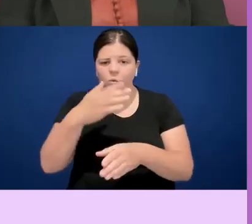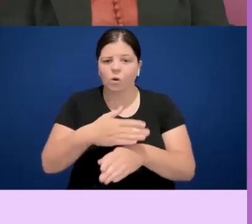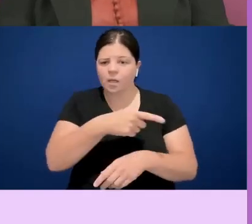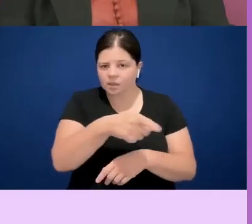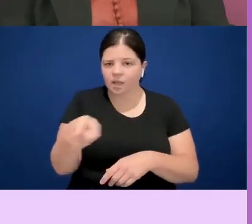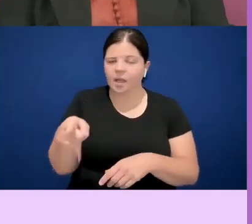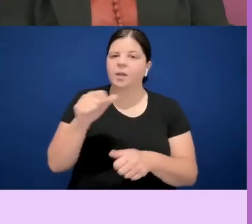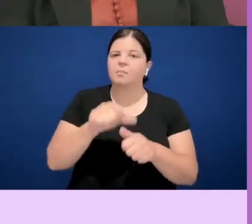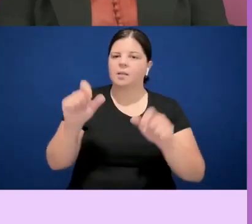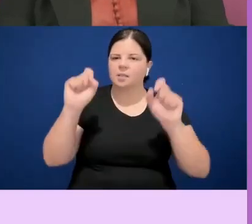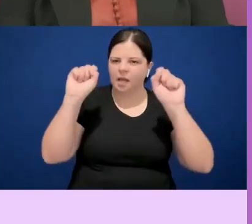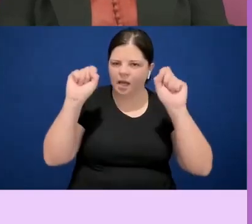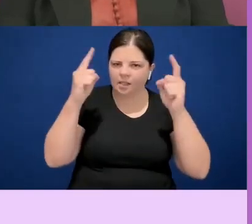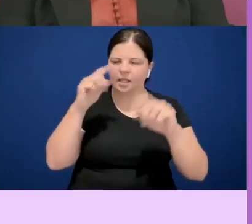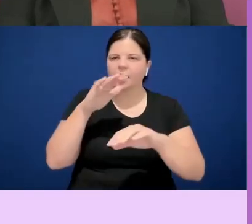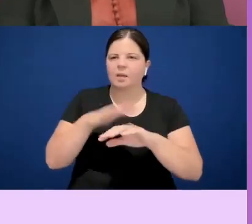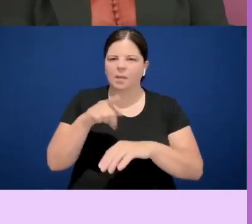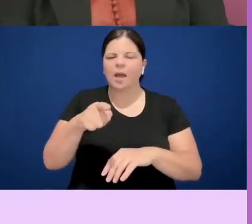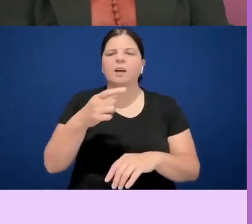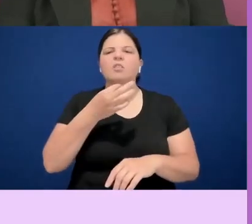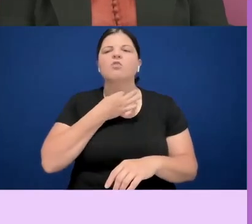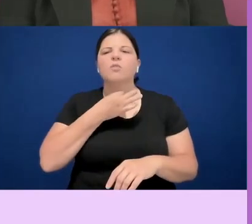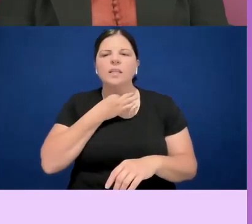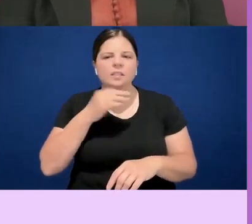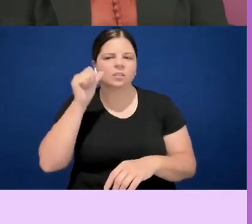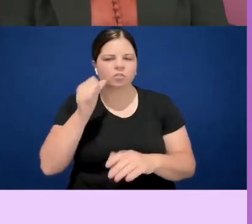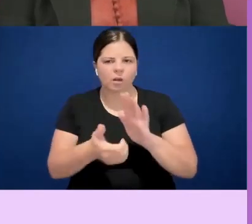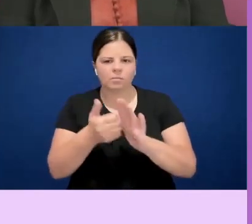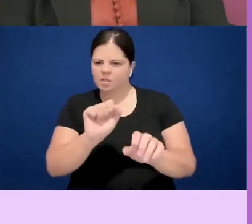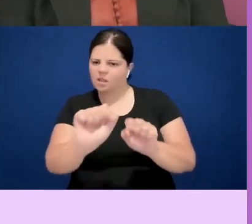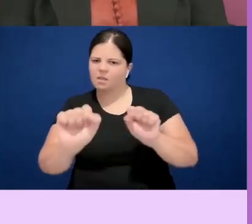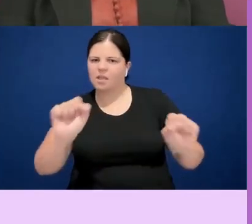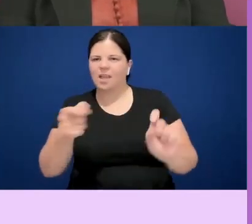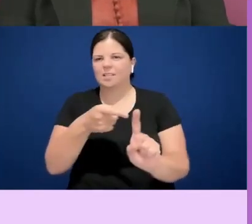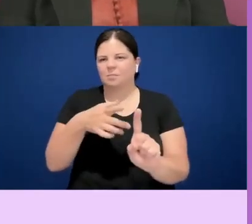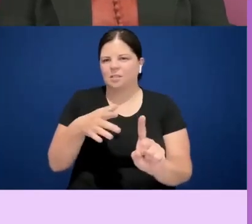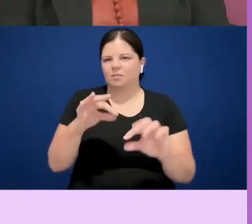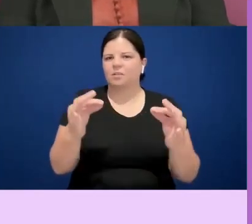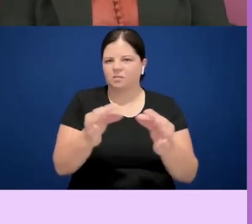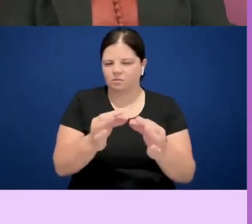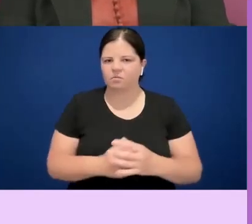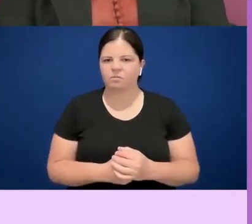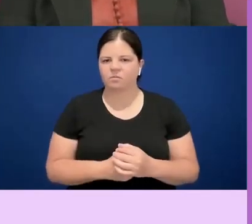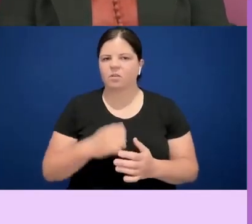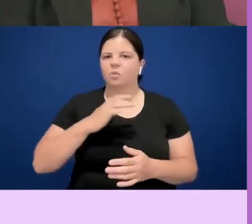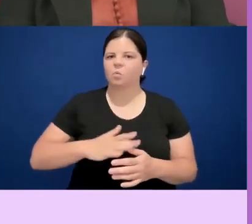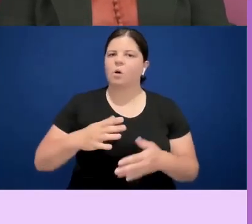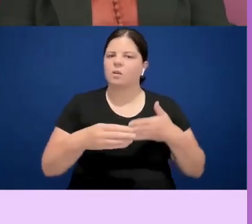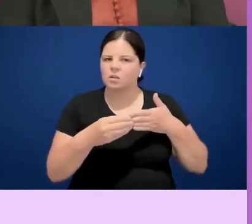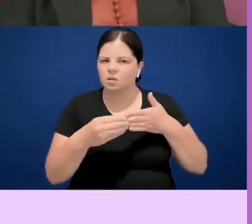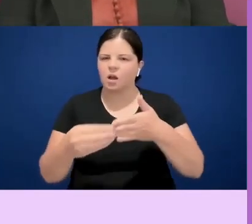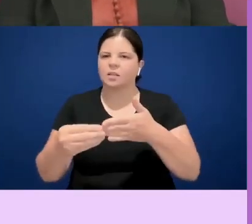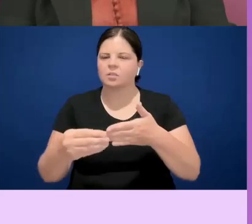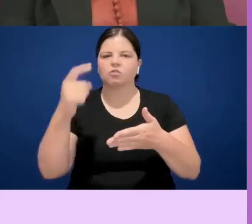the corruption and misconduct risks that are unique to them and provide guidance on ways to minimise